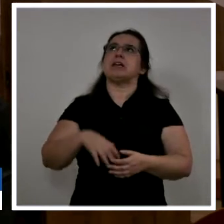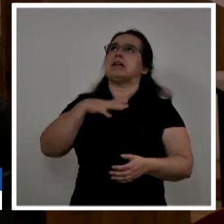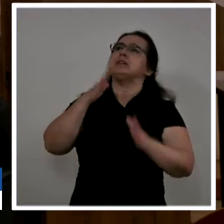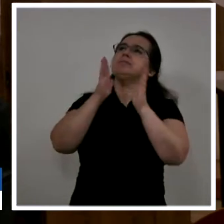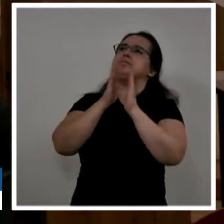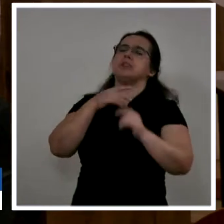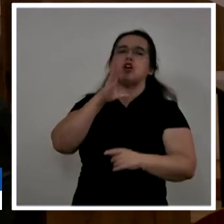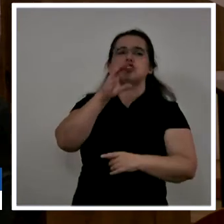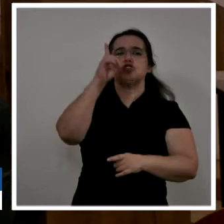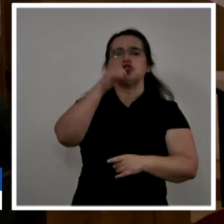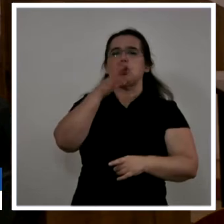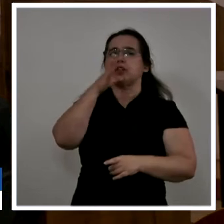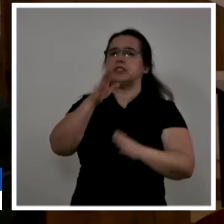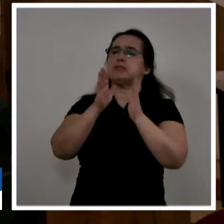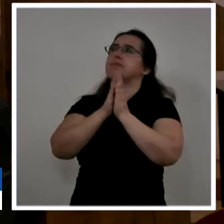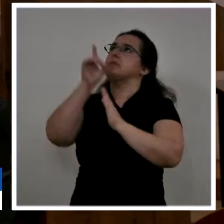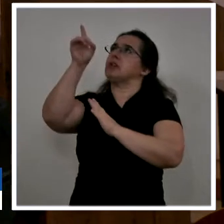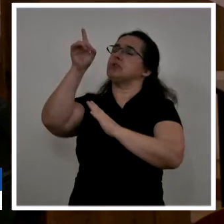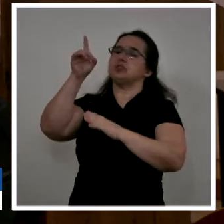Deus, which text? Job